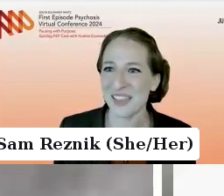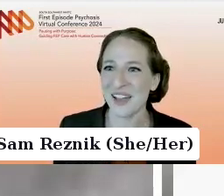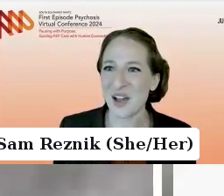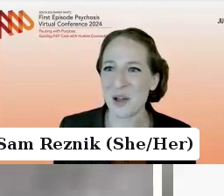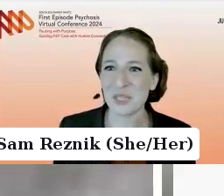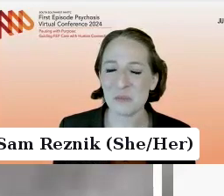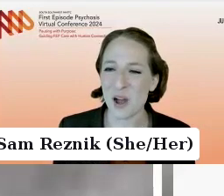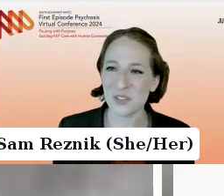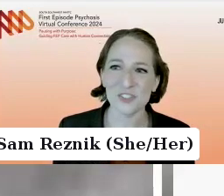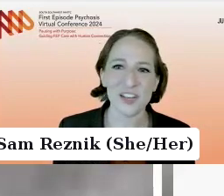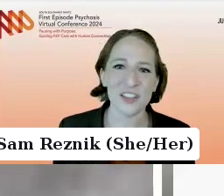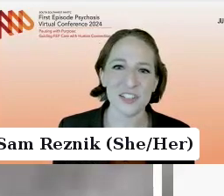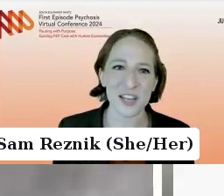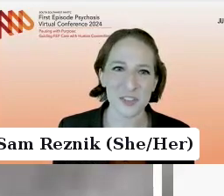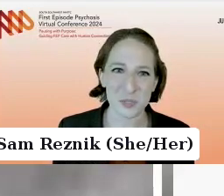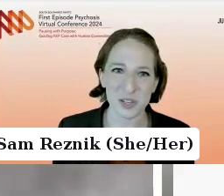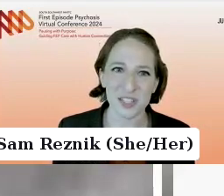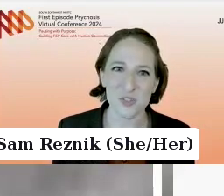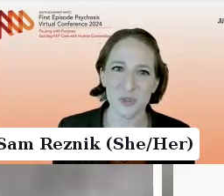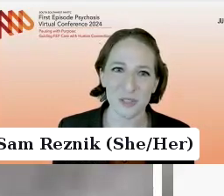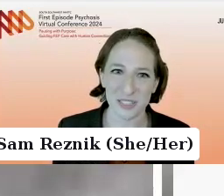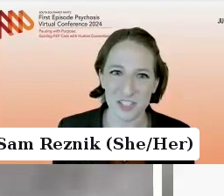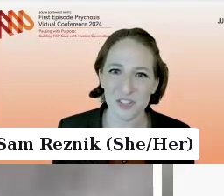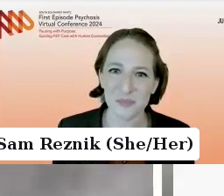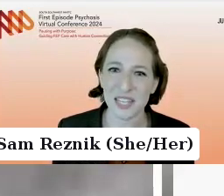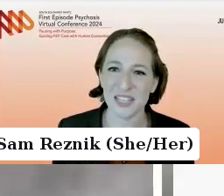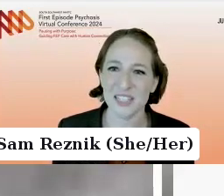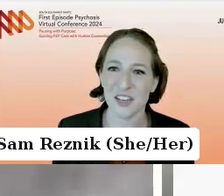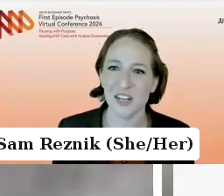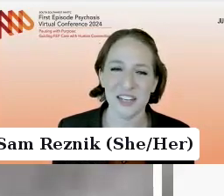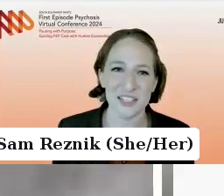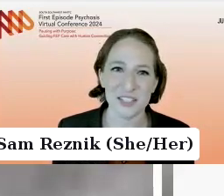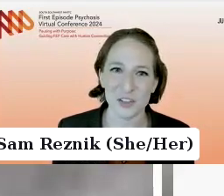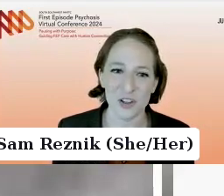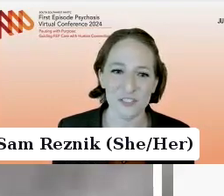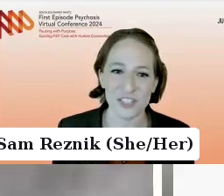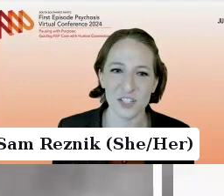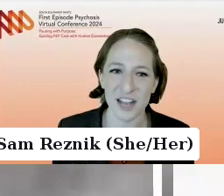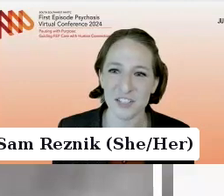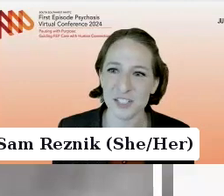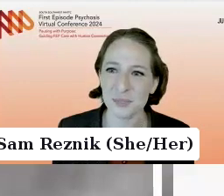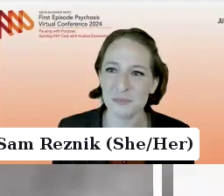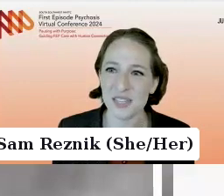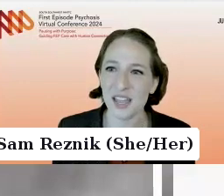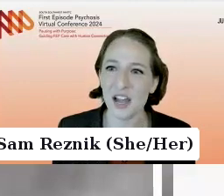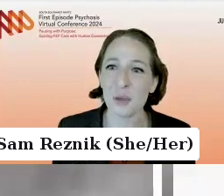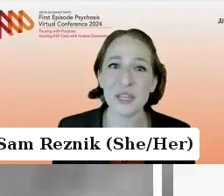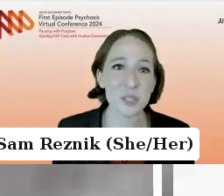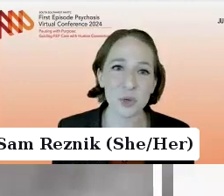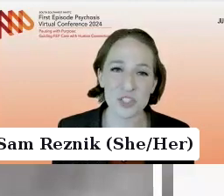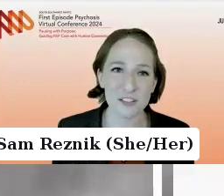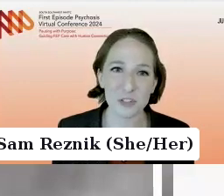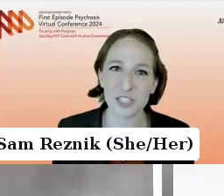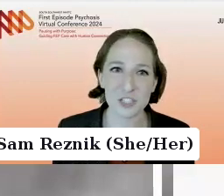Perez. He models for others how this work is truly relational and can center kindness in all of his interactions.